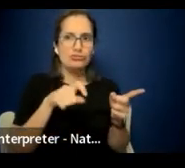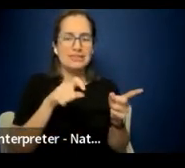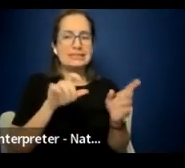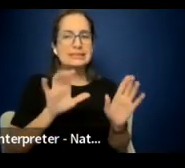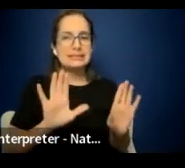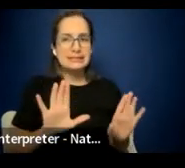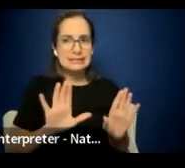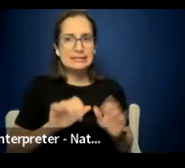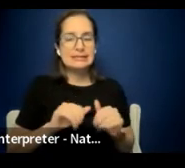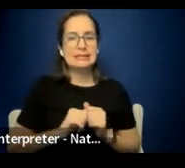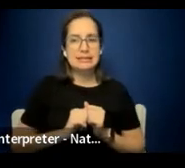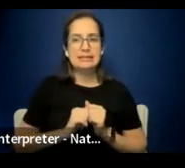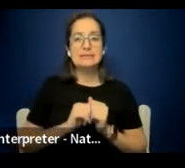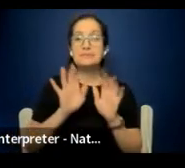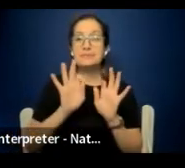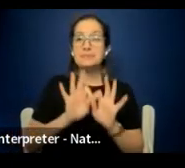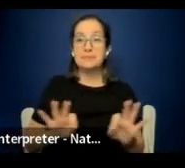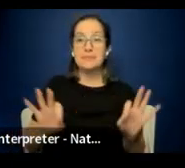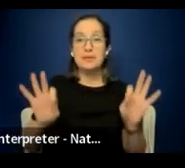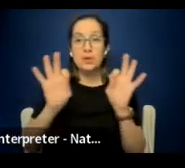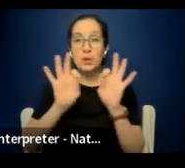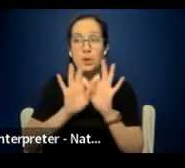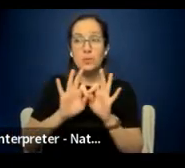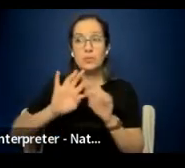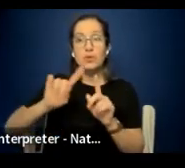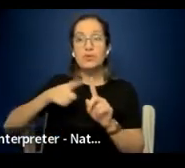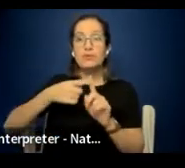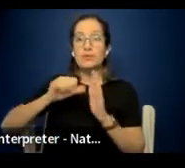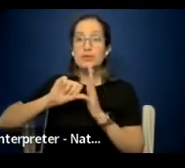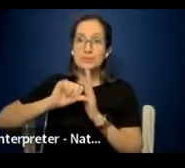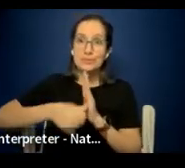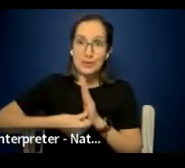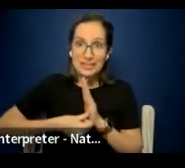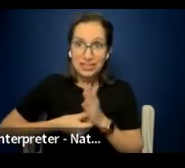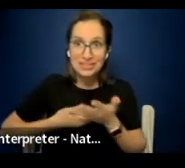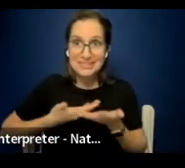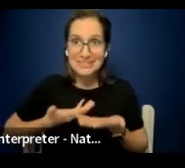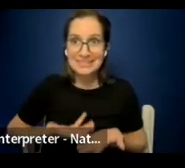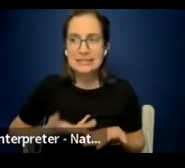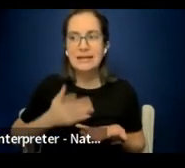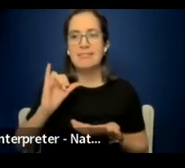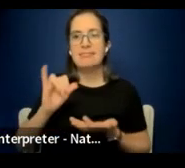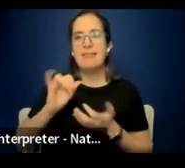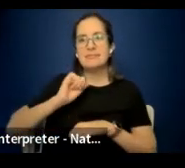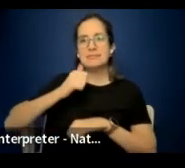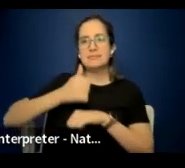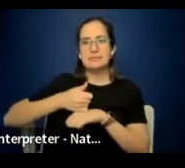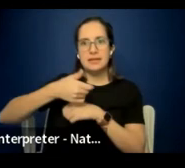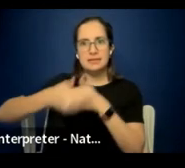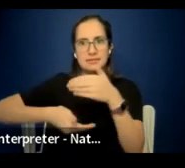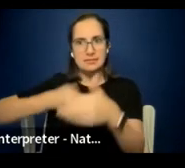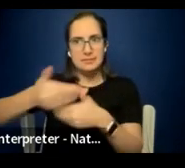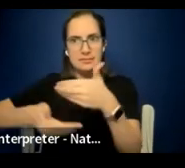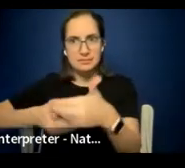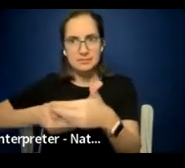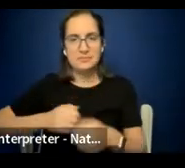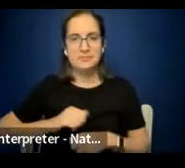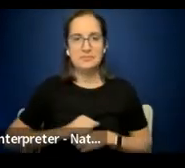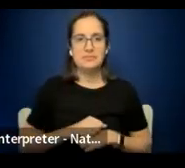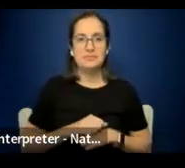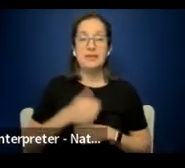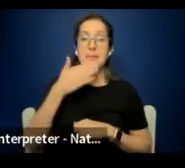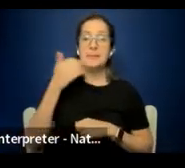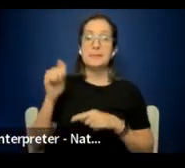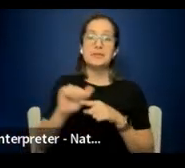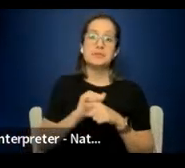that experience really sets the tone for the relationship. So some best practices with onboarding